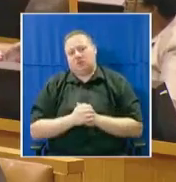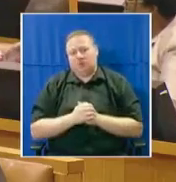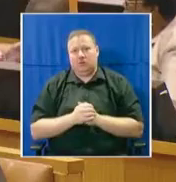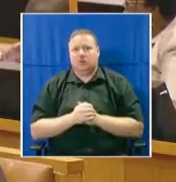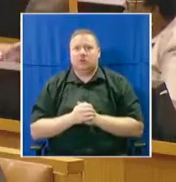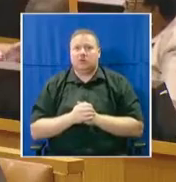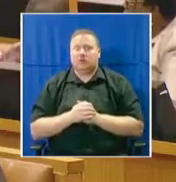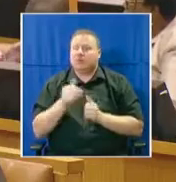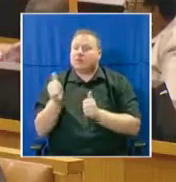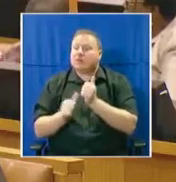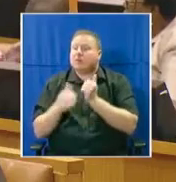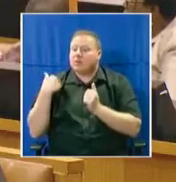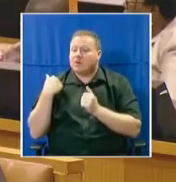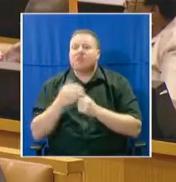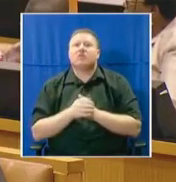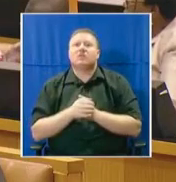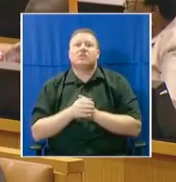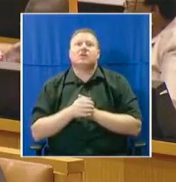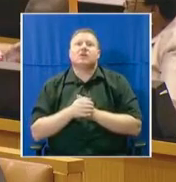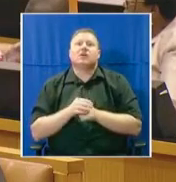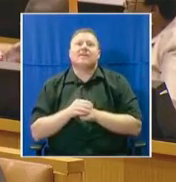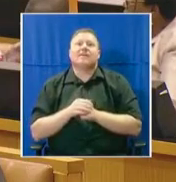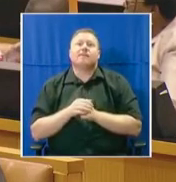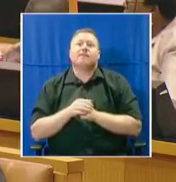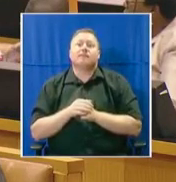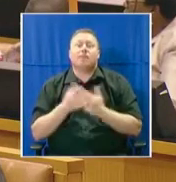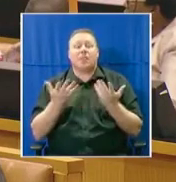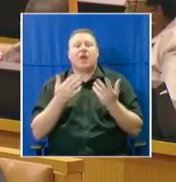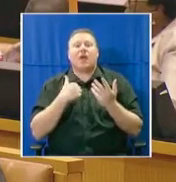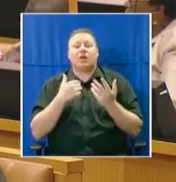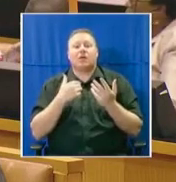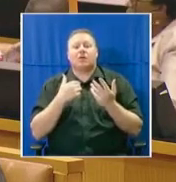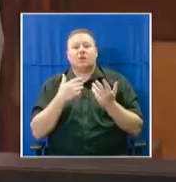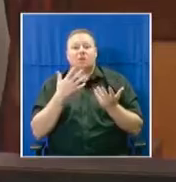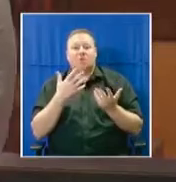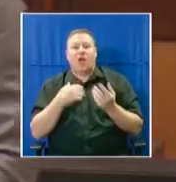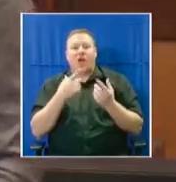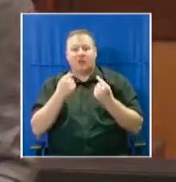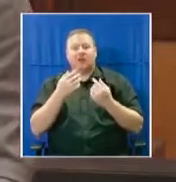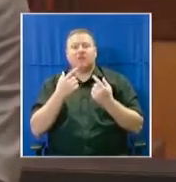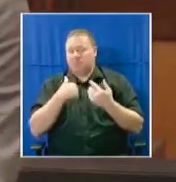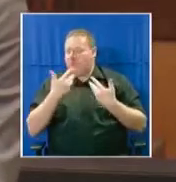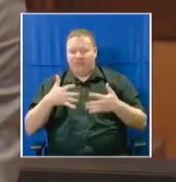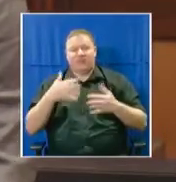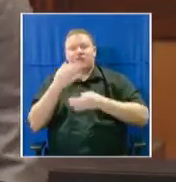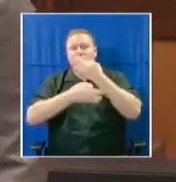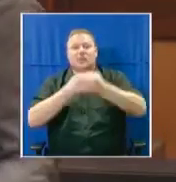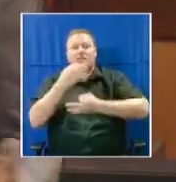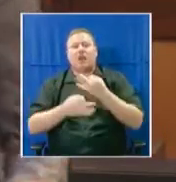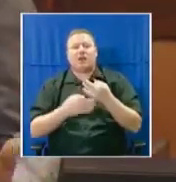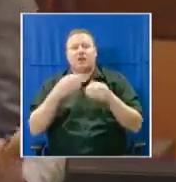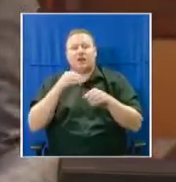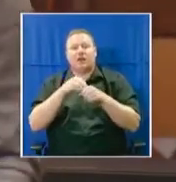As I indicated, maybe you may have come in later than the response.